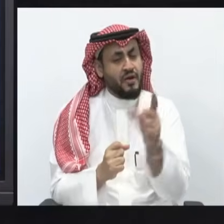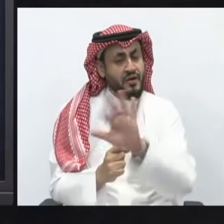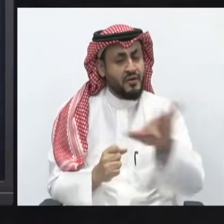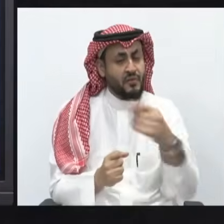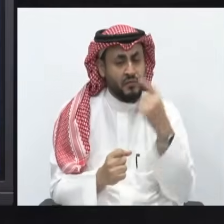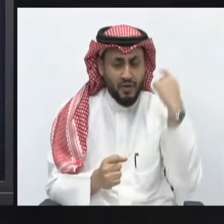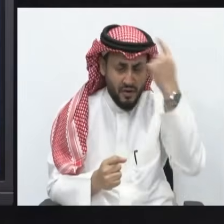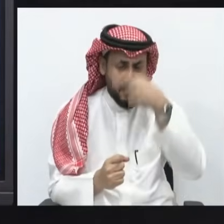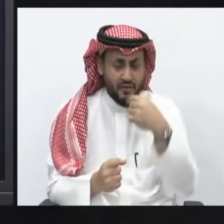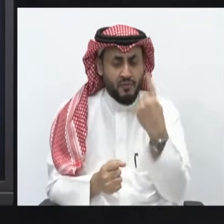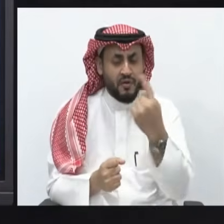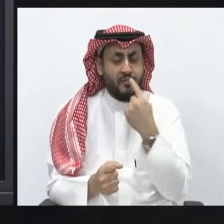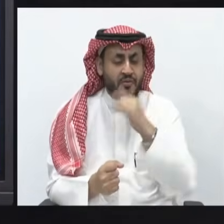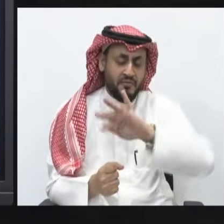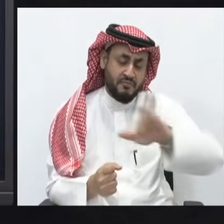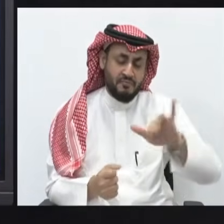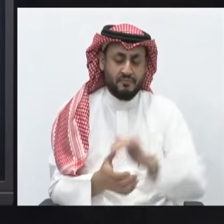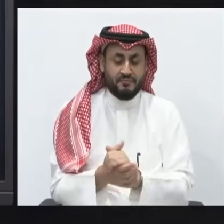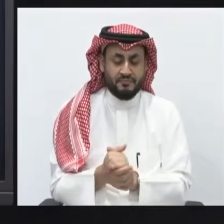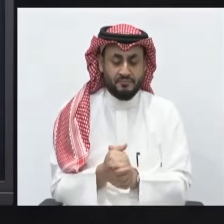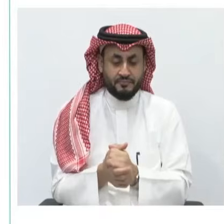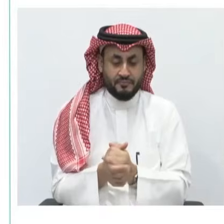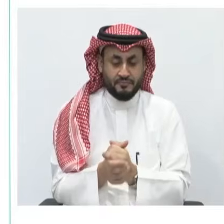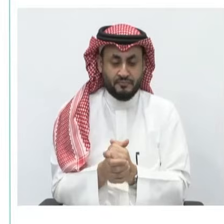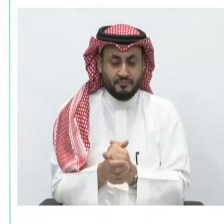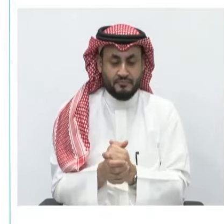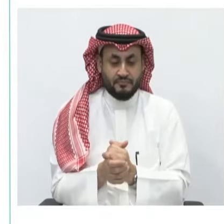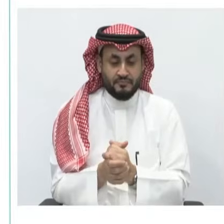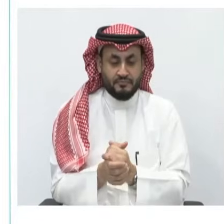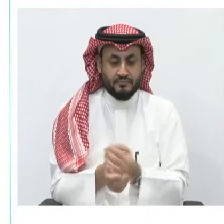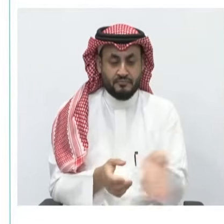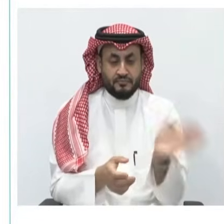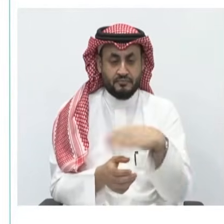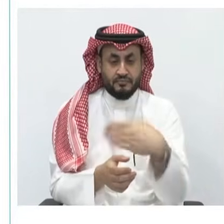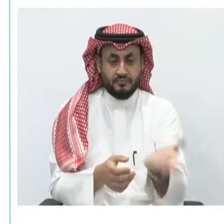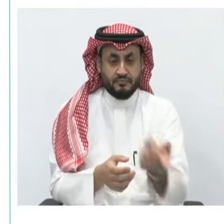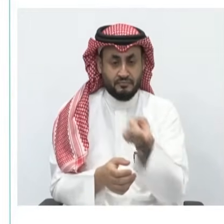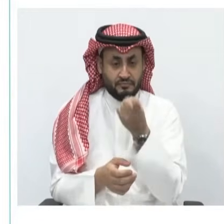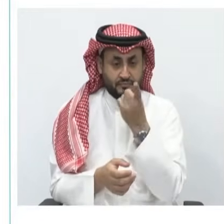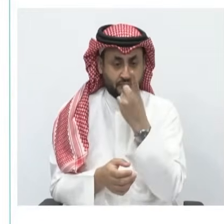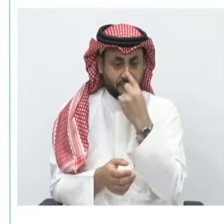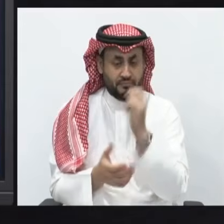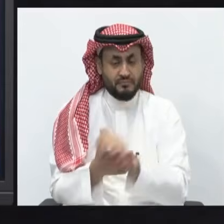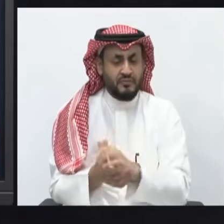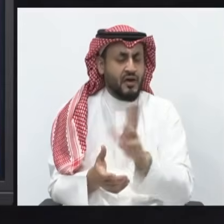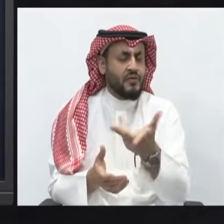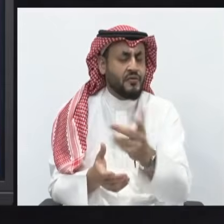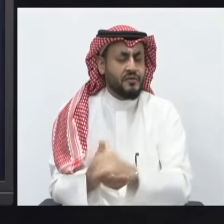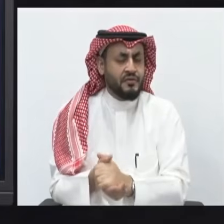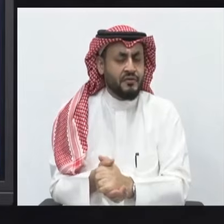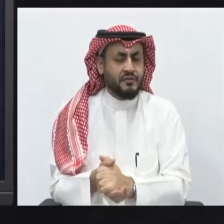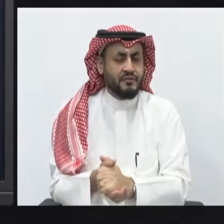1 head and 1 mouth. Excellent. Okay. What about this? What we call it?